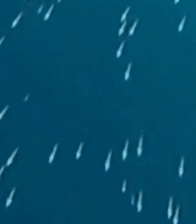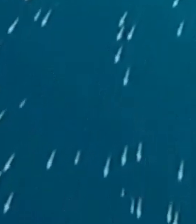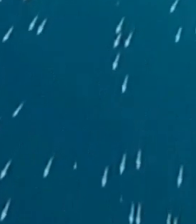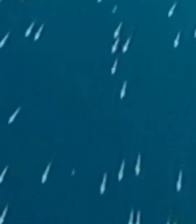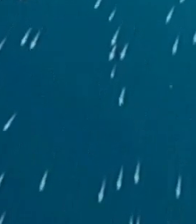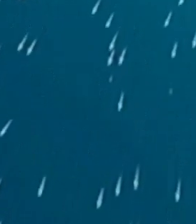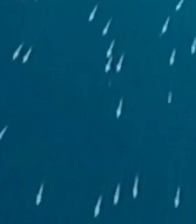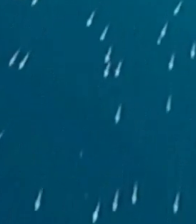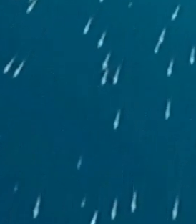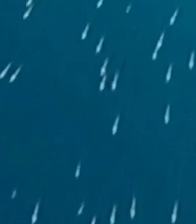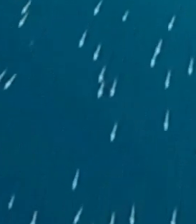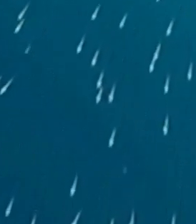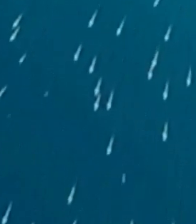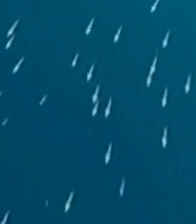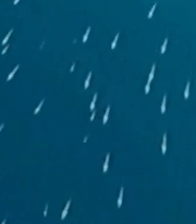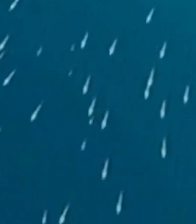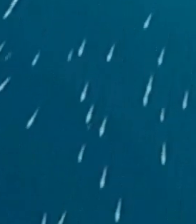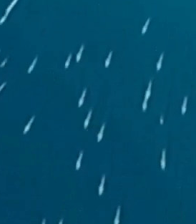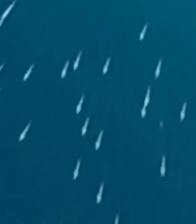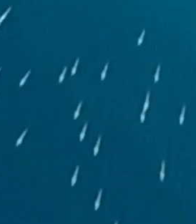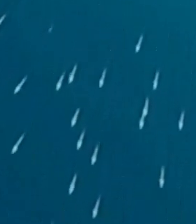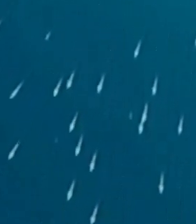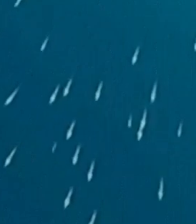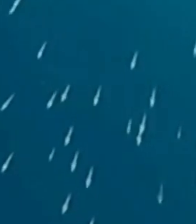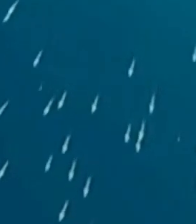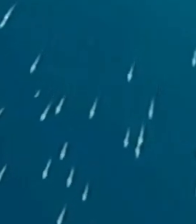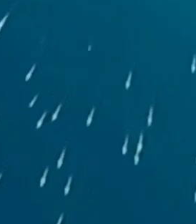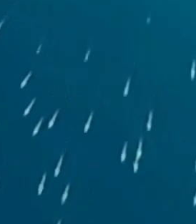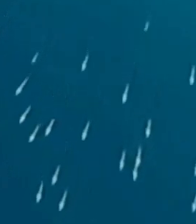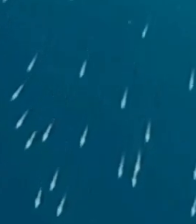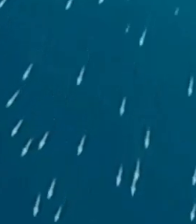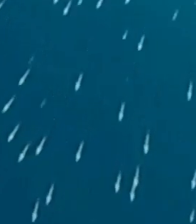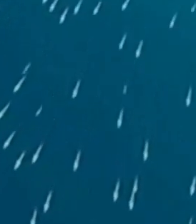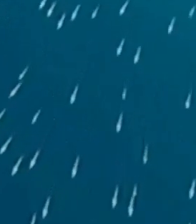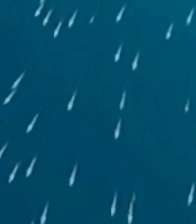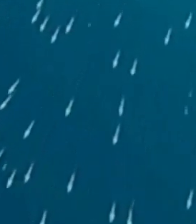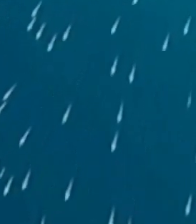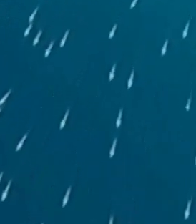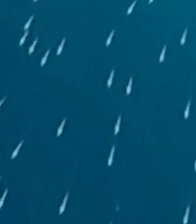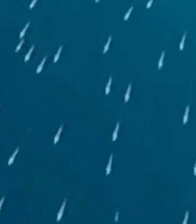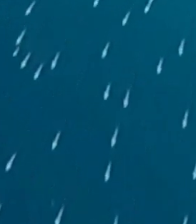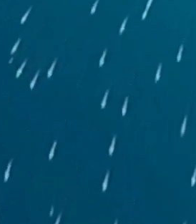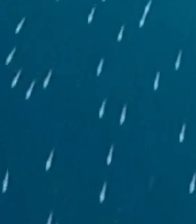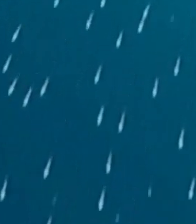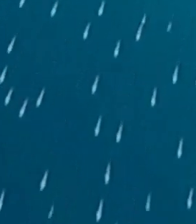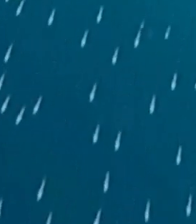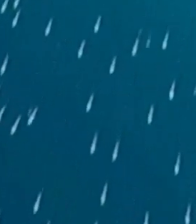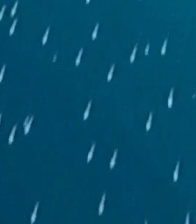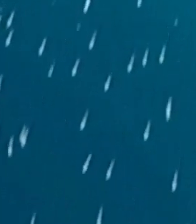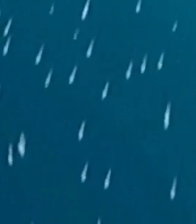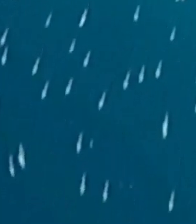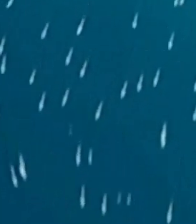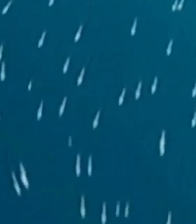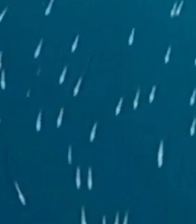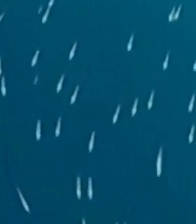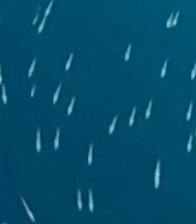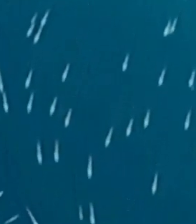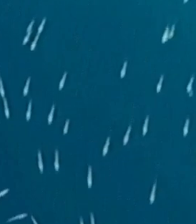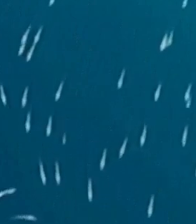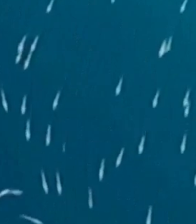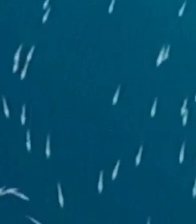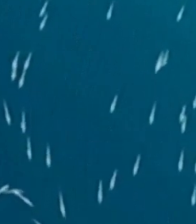nabela ka Afrika Borwa ka lebopona rena la ka Bohlabela go tsena belo ka dikarolong tša ka Kapa Bohlabela kgonagalo tše di laetša gabotse na fela di šišitše gona ka Kapa Bohlabela la ka